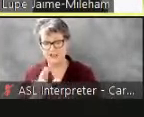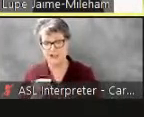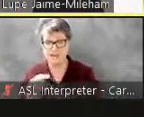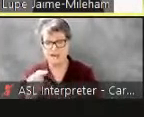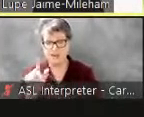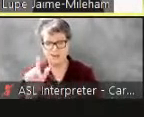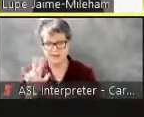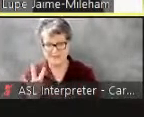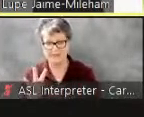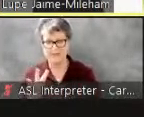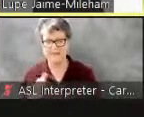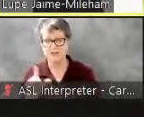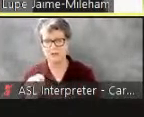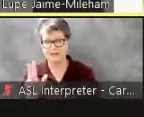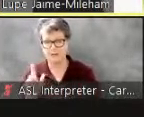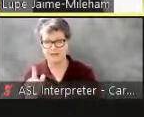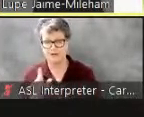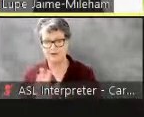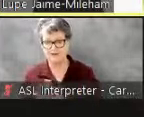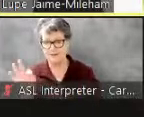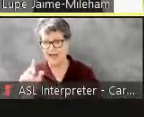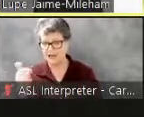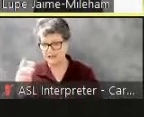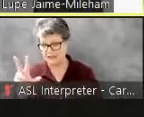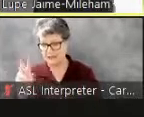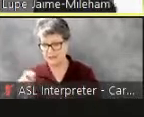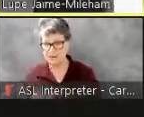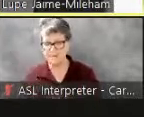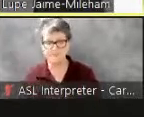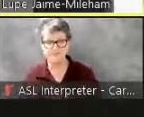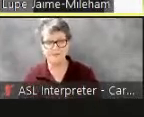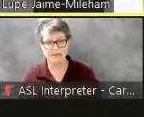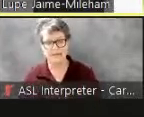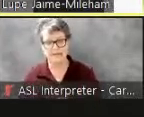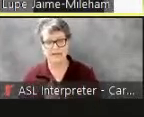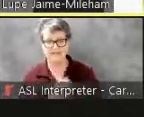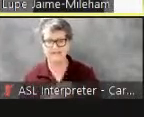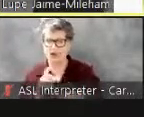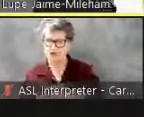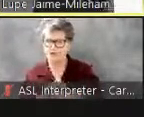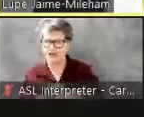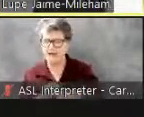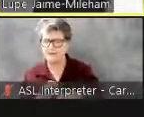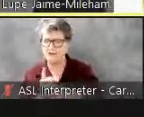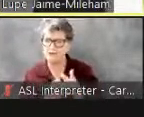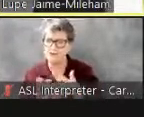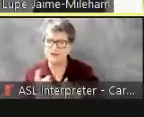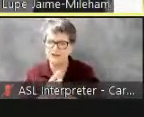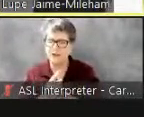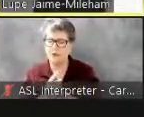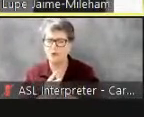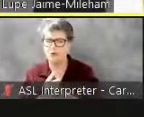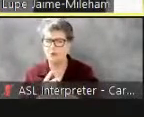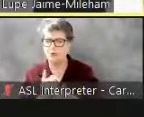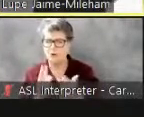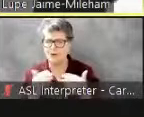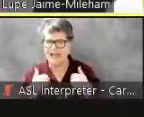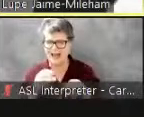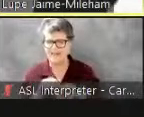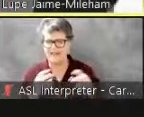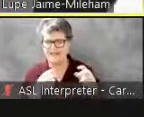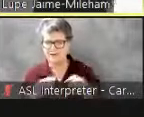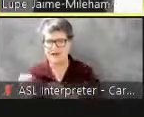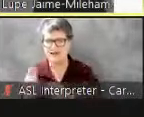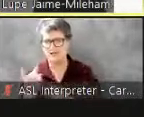in 2023 from 9 to 10:30. This is our time to review what we have in the transition